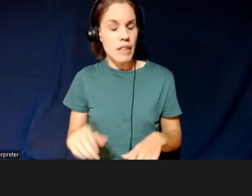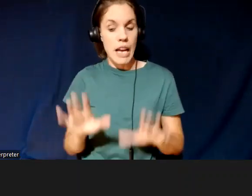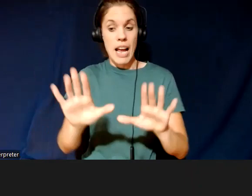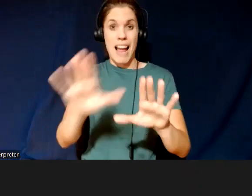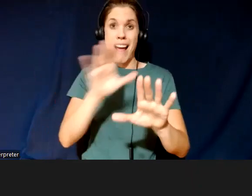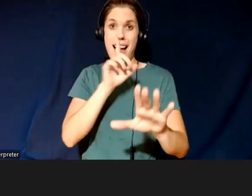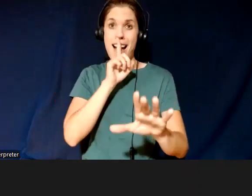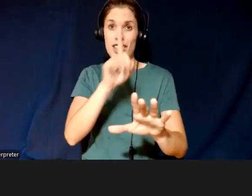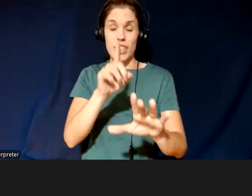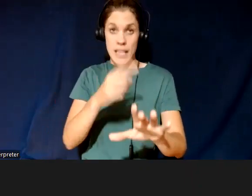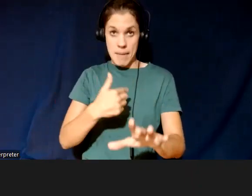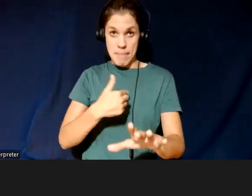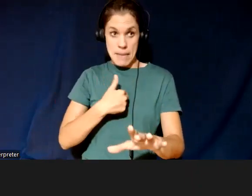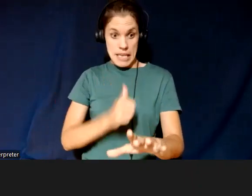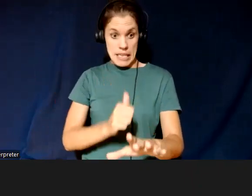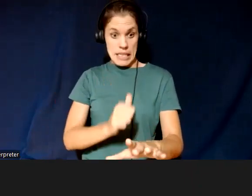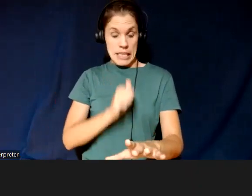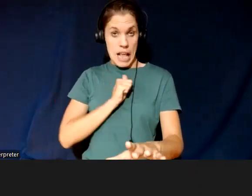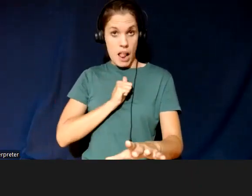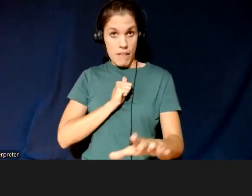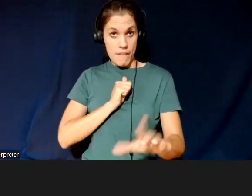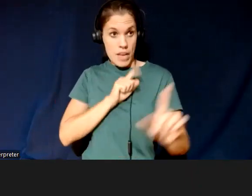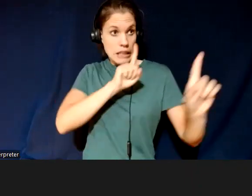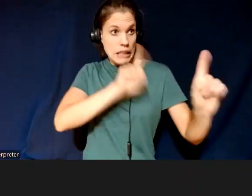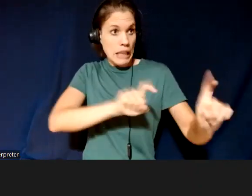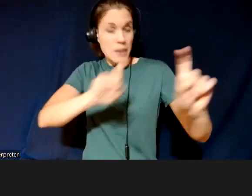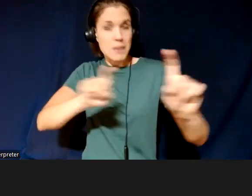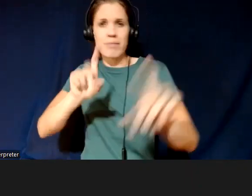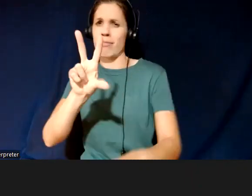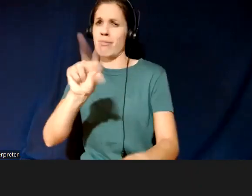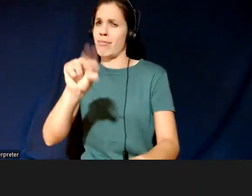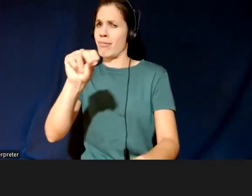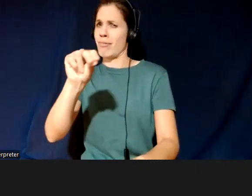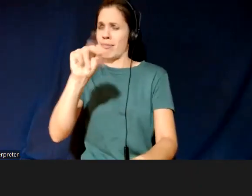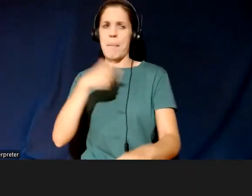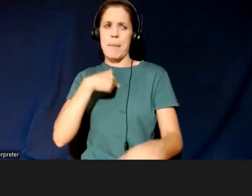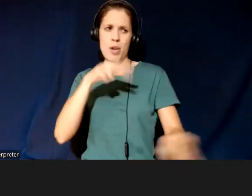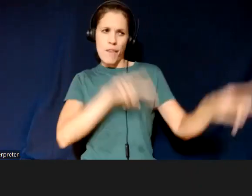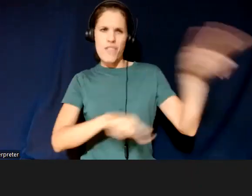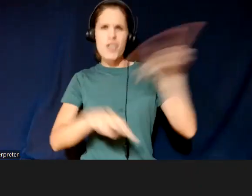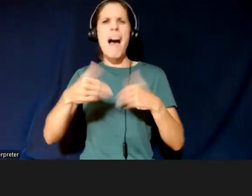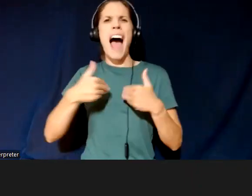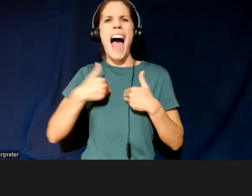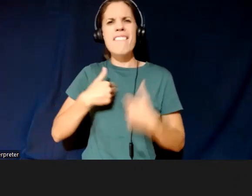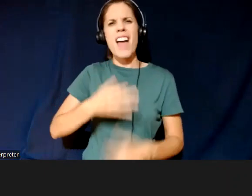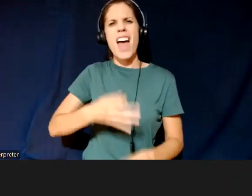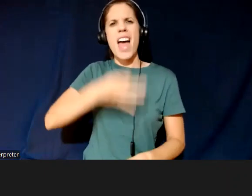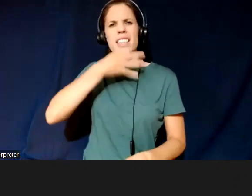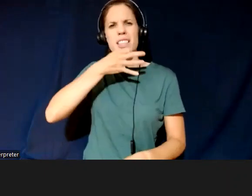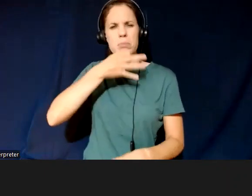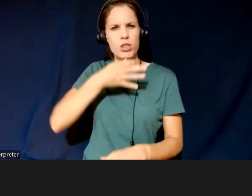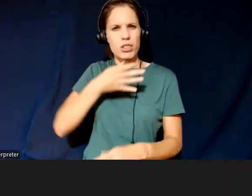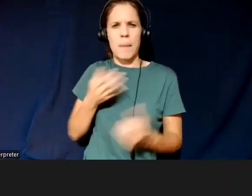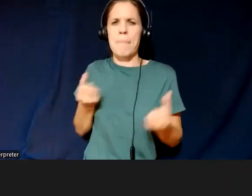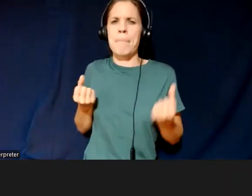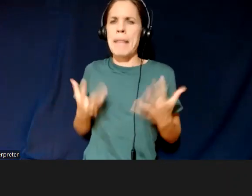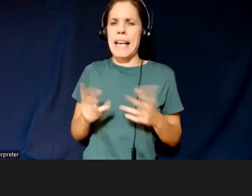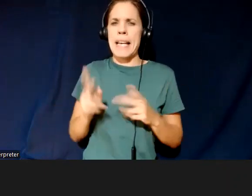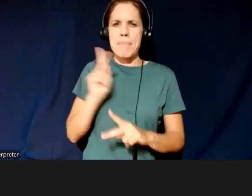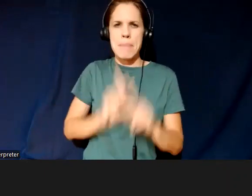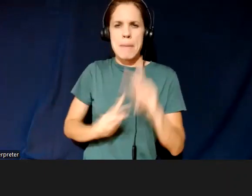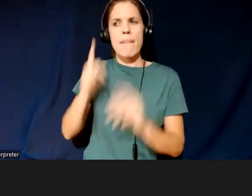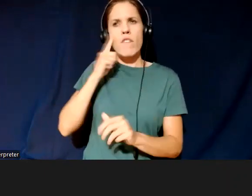these assessments. I've reviewed them all and I've participated in them all, but we have experts, multiple folks per